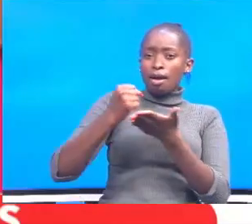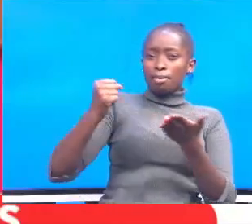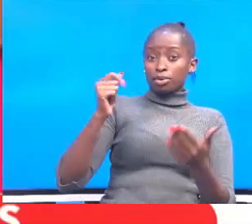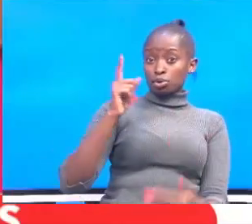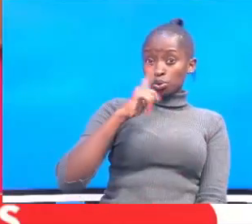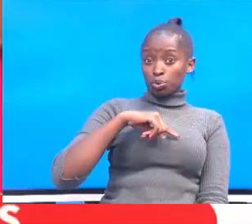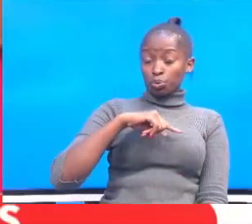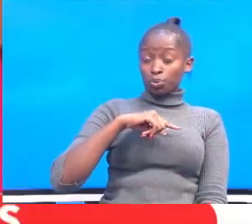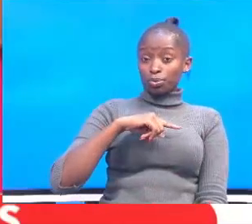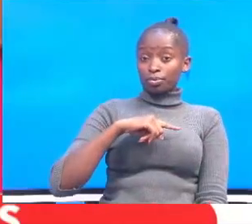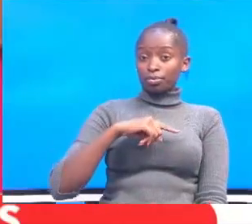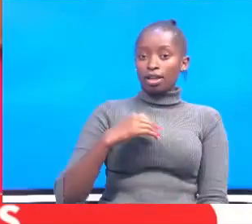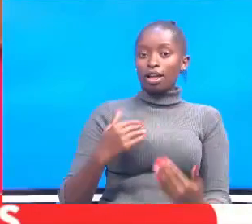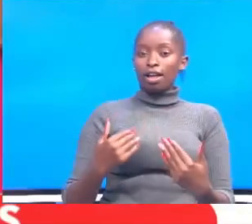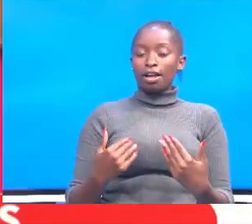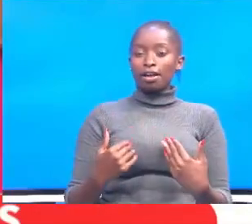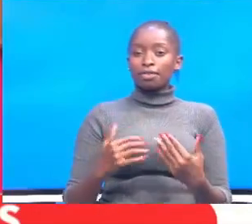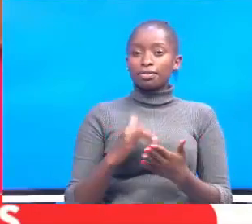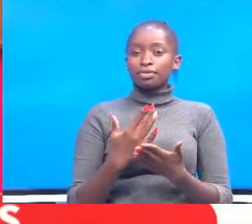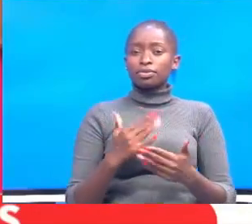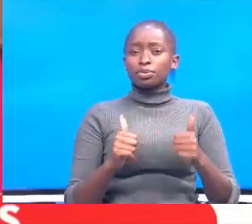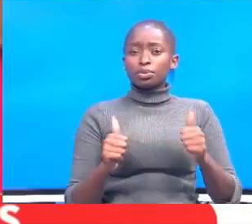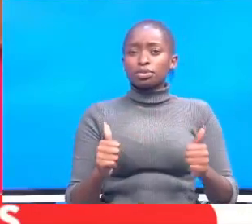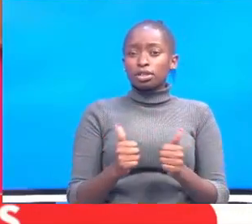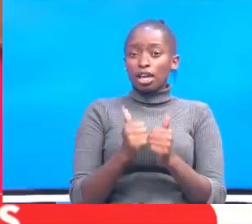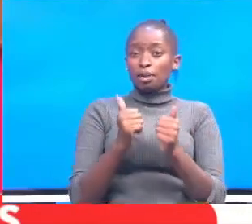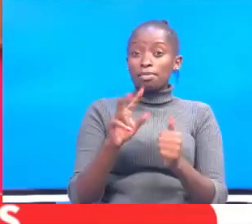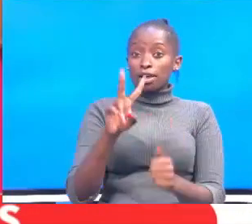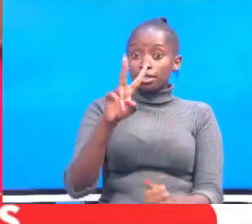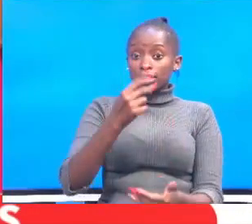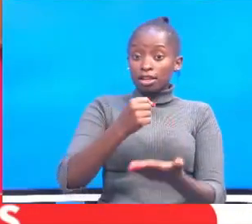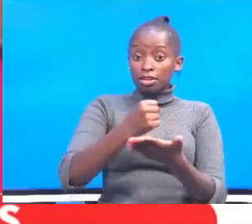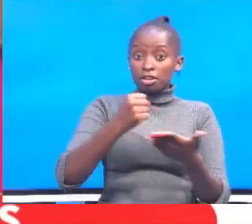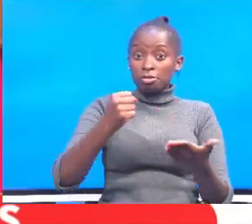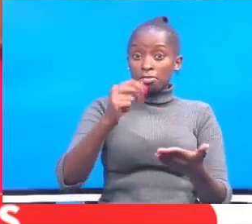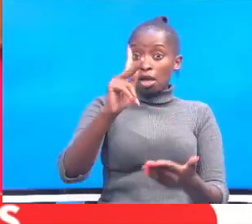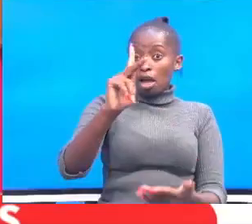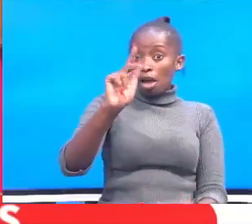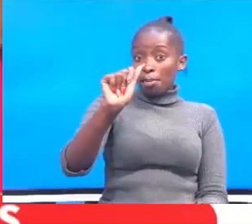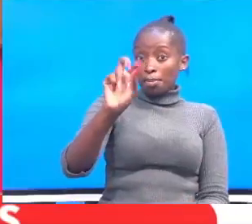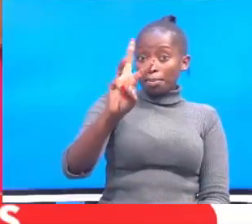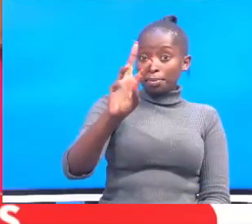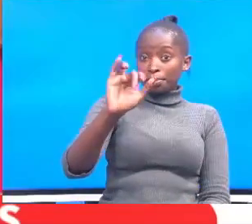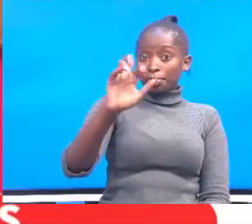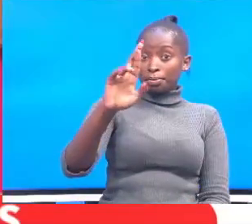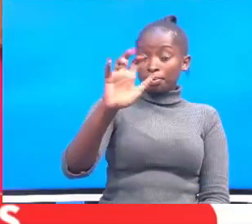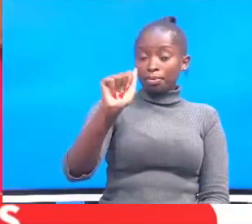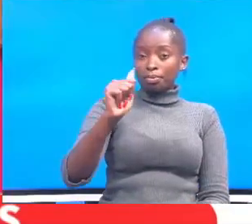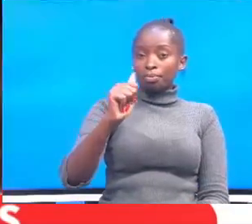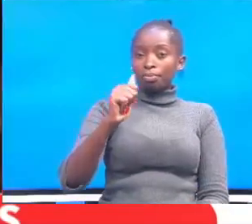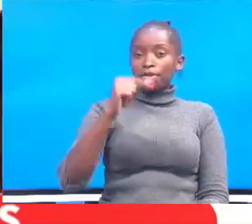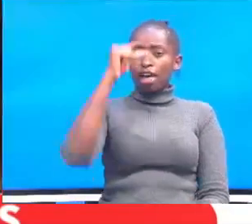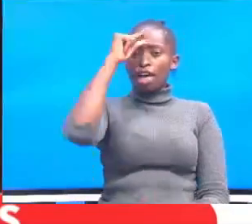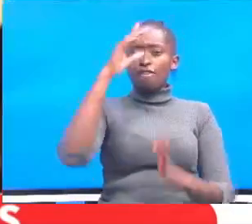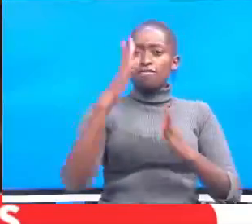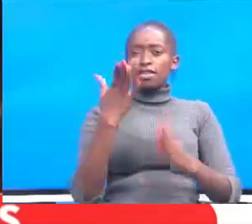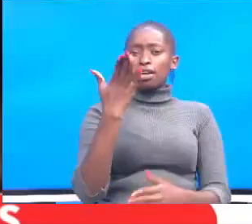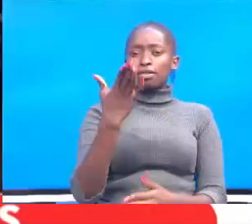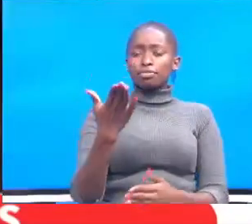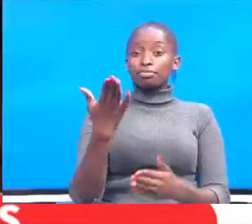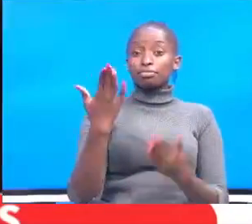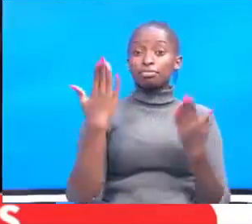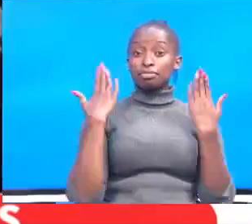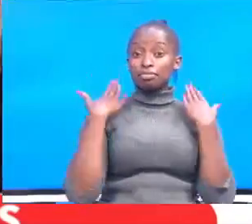Maringa with the update on the intrigues following the second impeachment of Kawira Mwangaza in under 1 year.